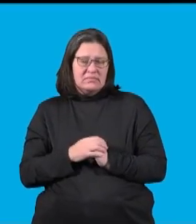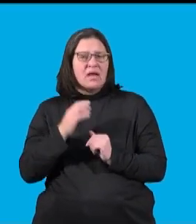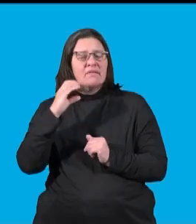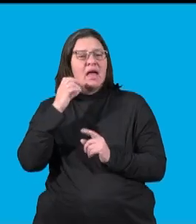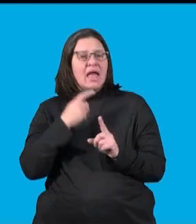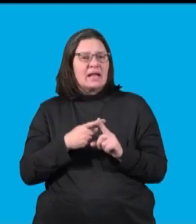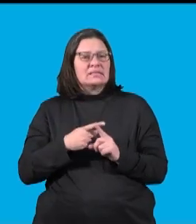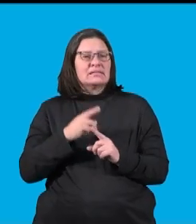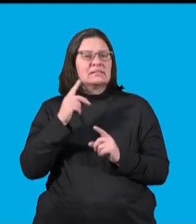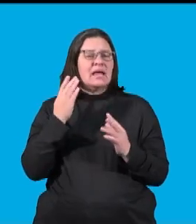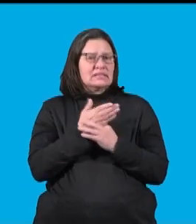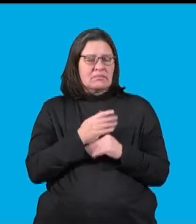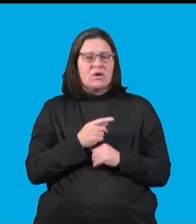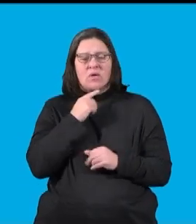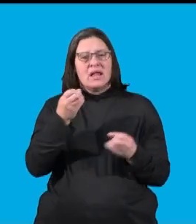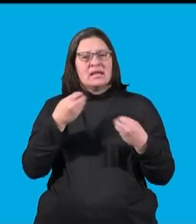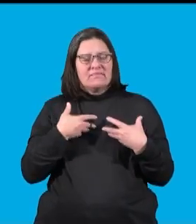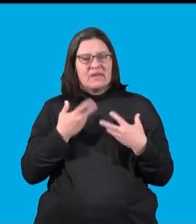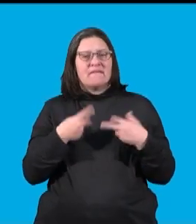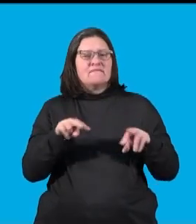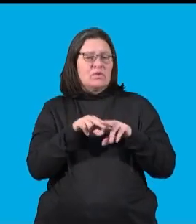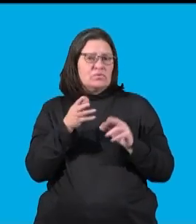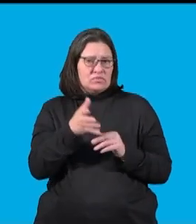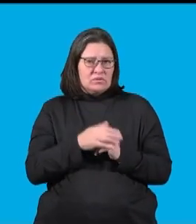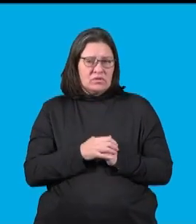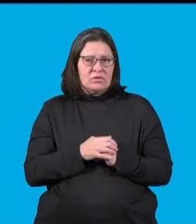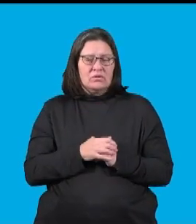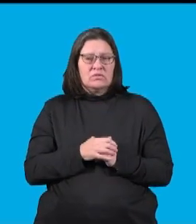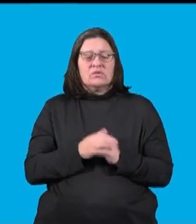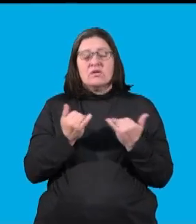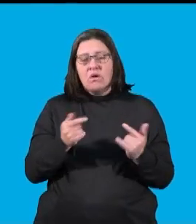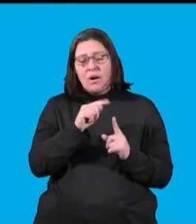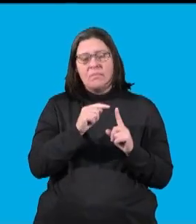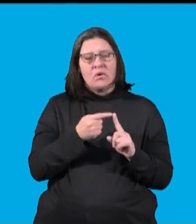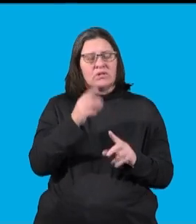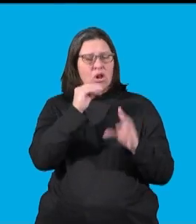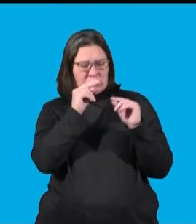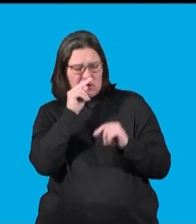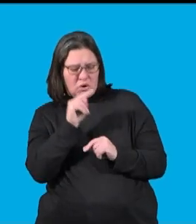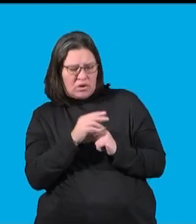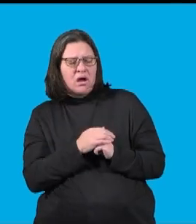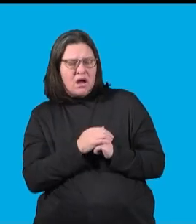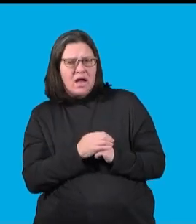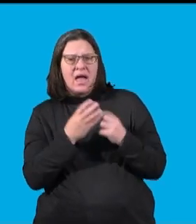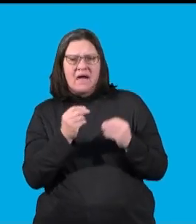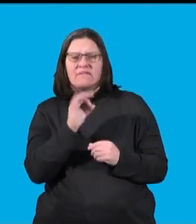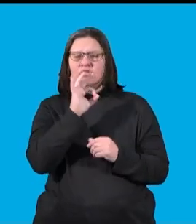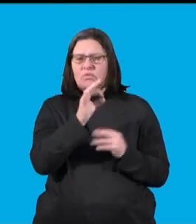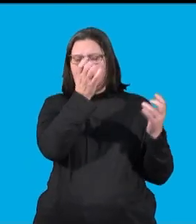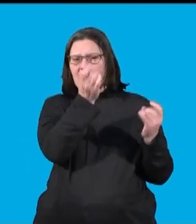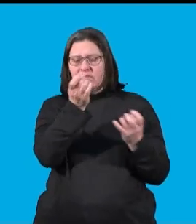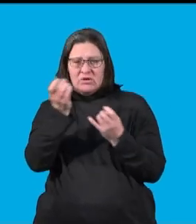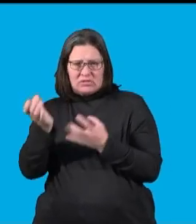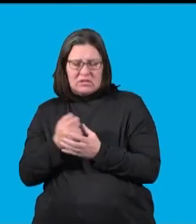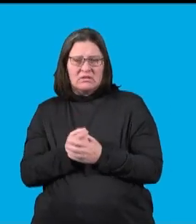information about the x-intercept. Remember, we were given these values here. So now at this point, learners look at this and they've got 3